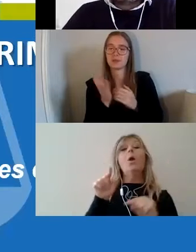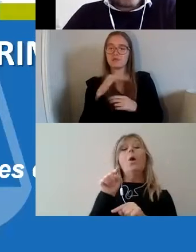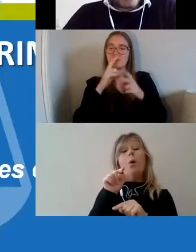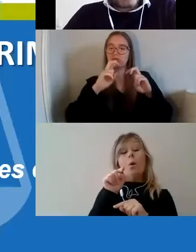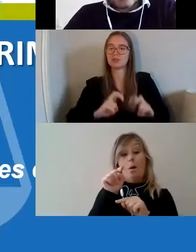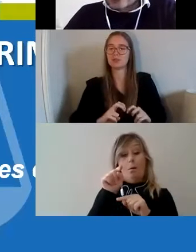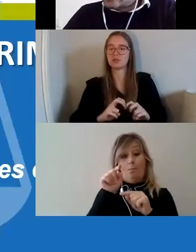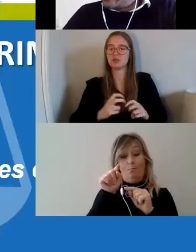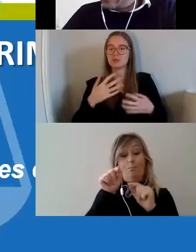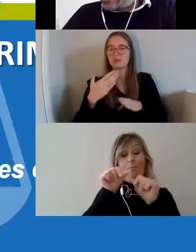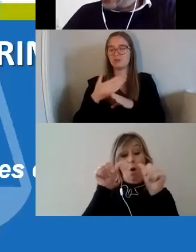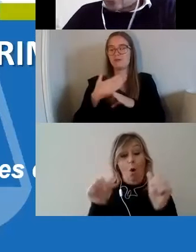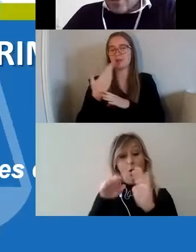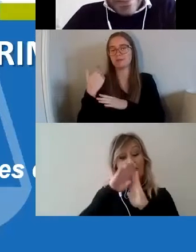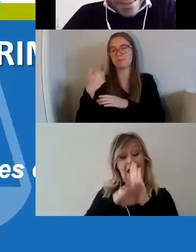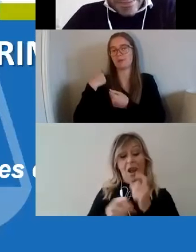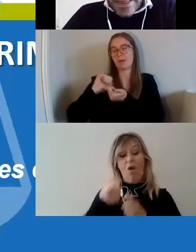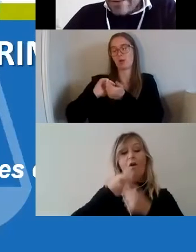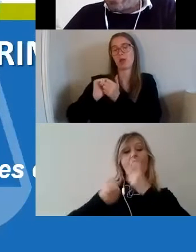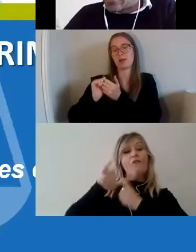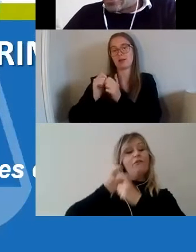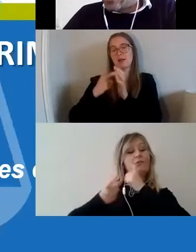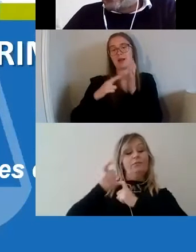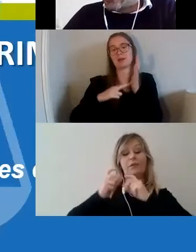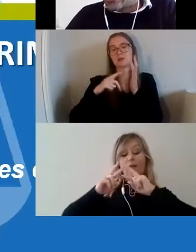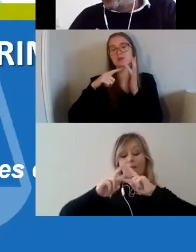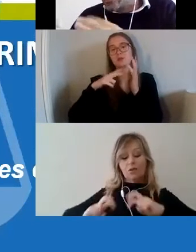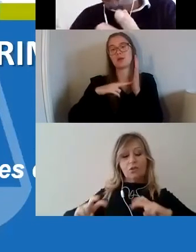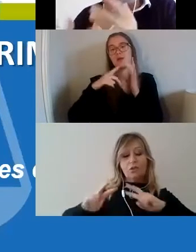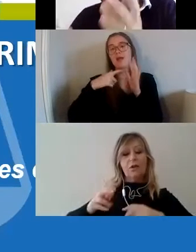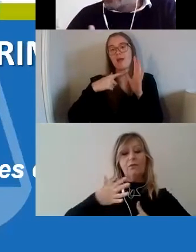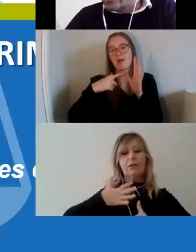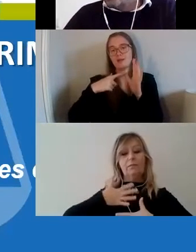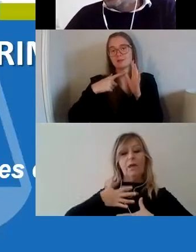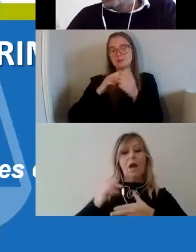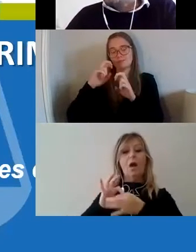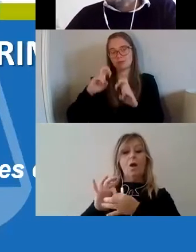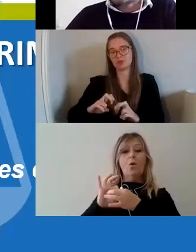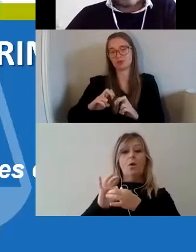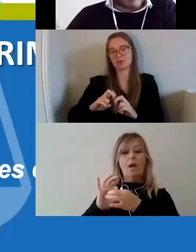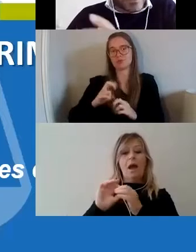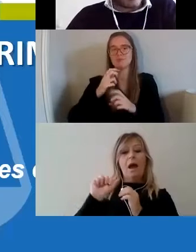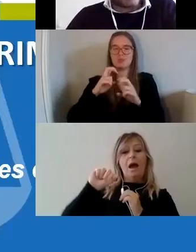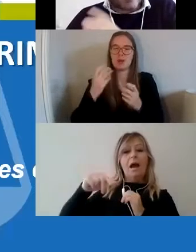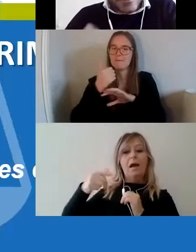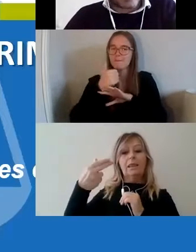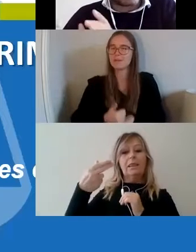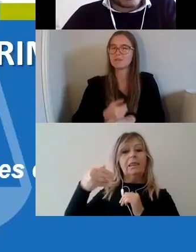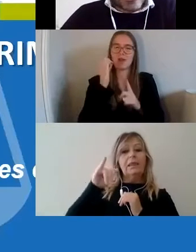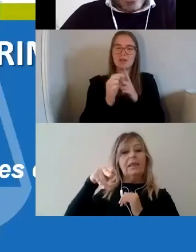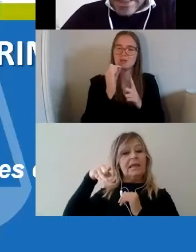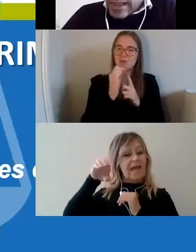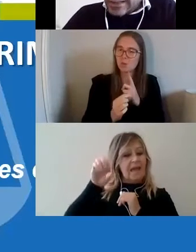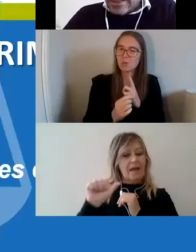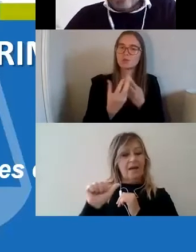has been previously conducted by my colleague, Antinea. And the research obviously is based on interviews with prosecutors,